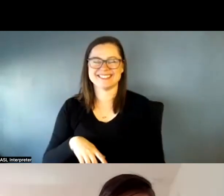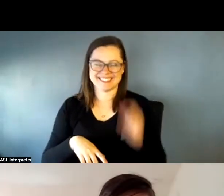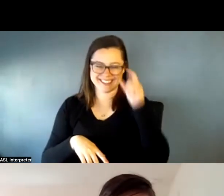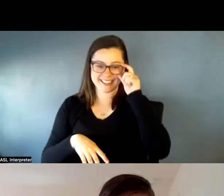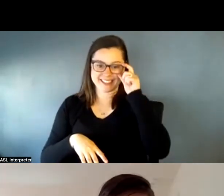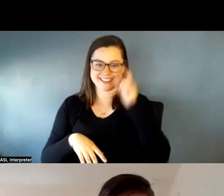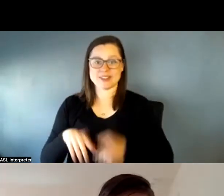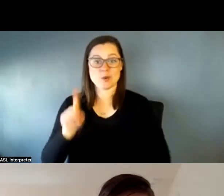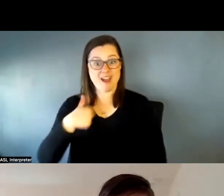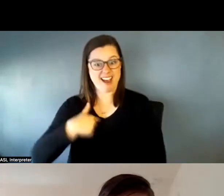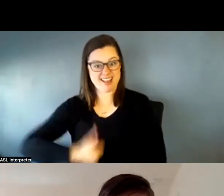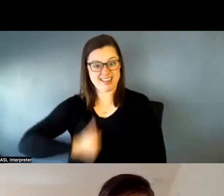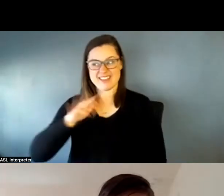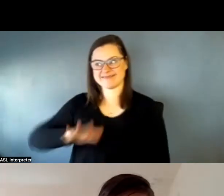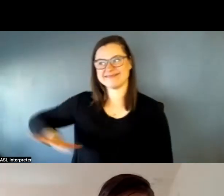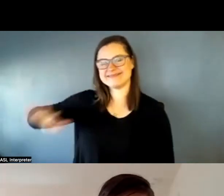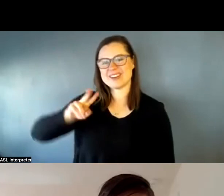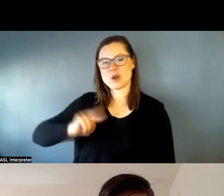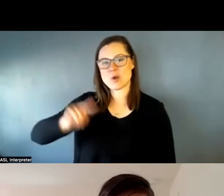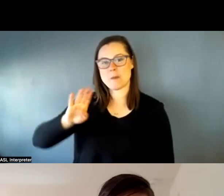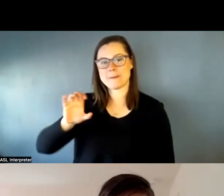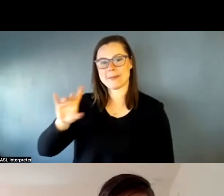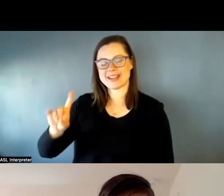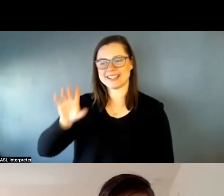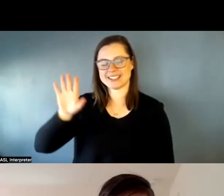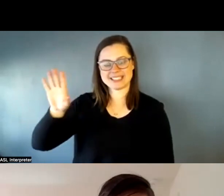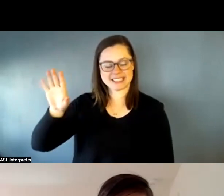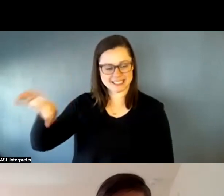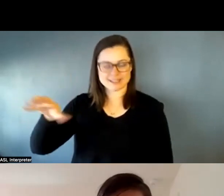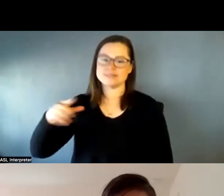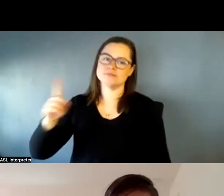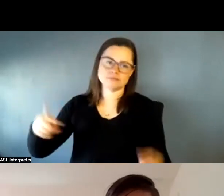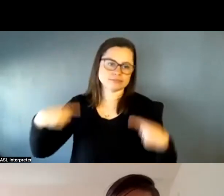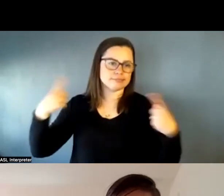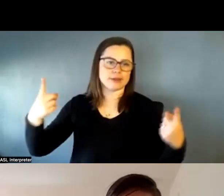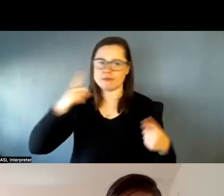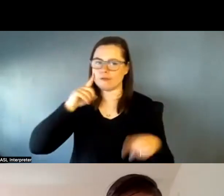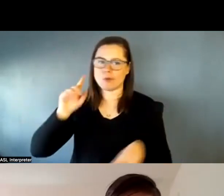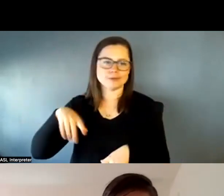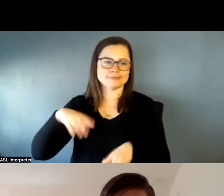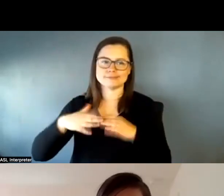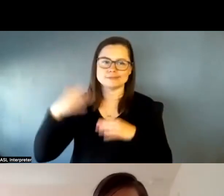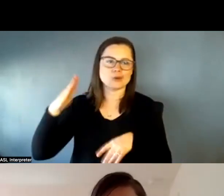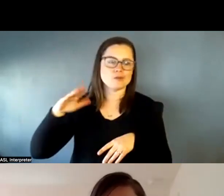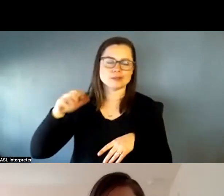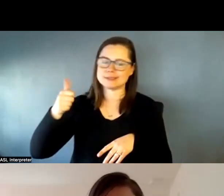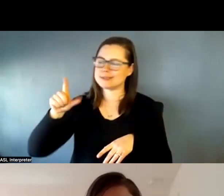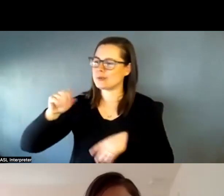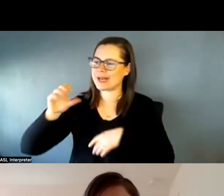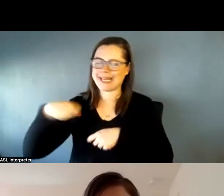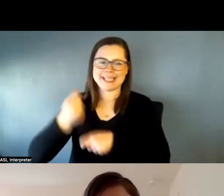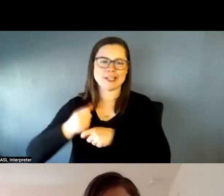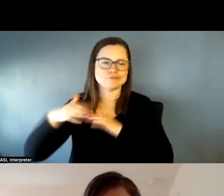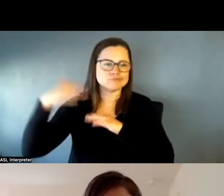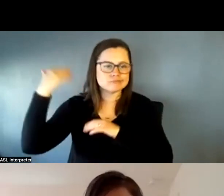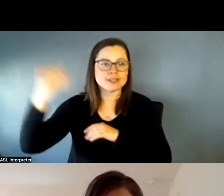where I live in North Bend, and I've been out there for decades, it was always a quaint little